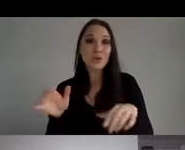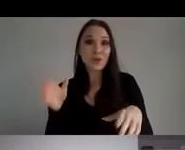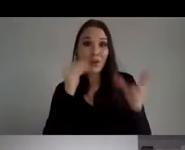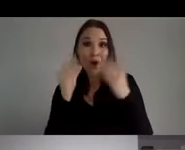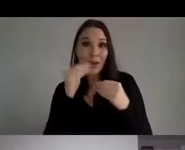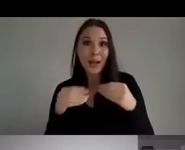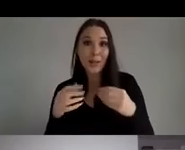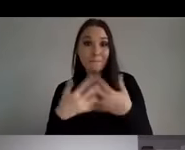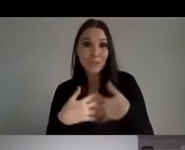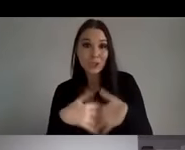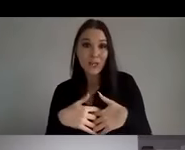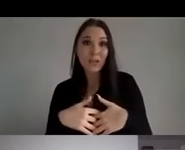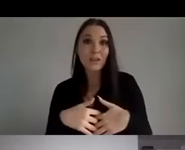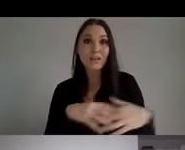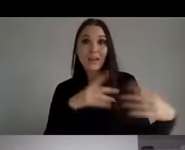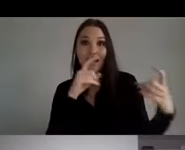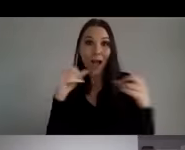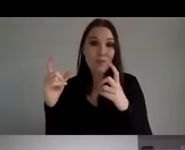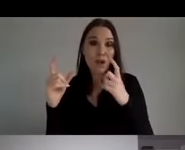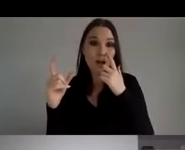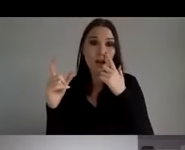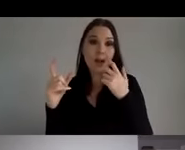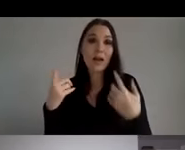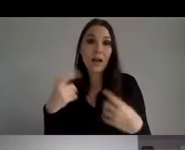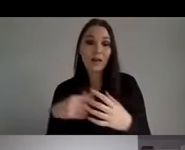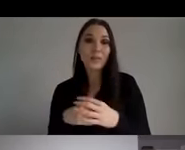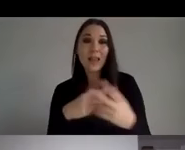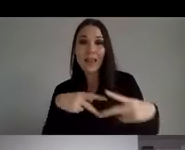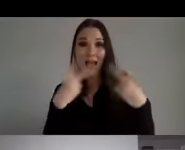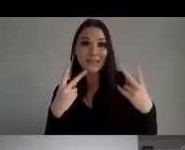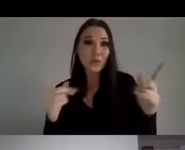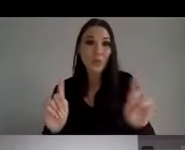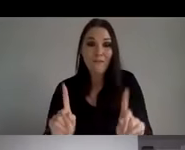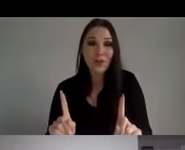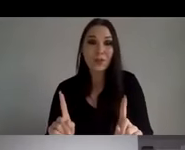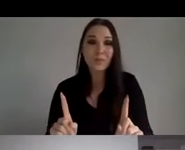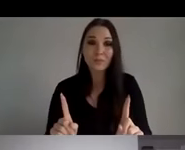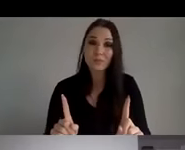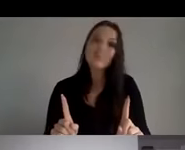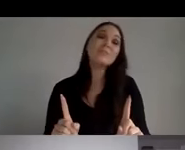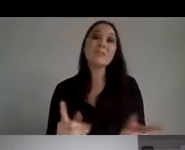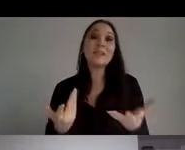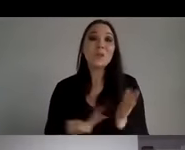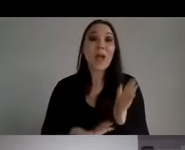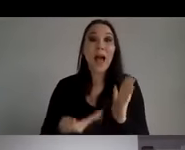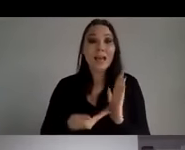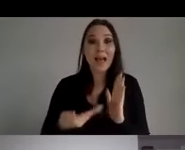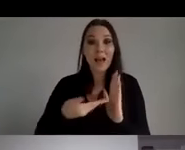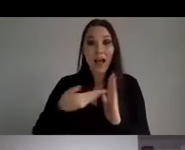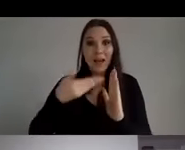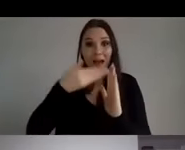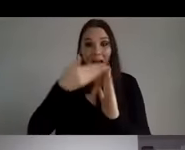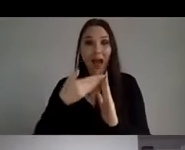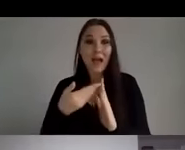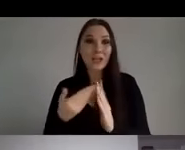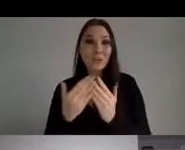with LiDAR, etc., at sort of a sensor fusion level. Because at a sensor fusion level, then you can start to add in more of those fallbacks